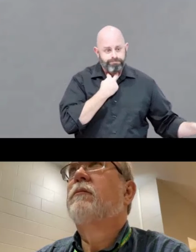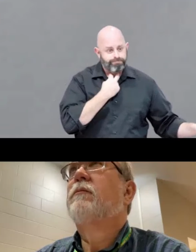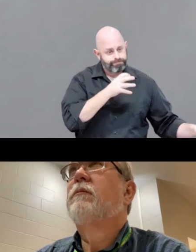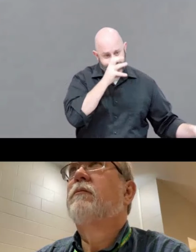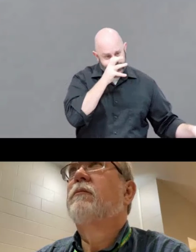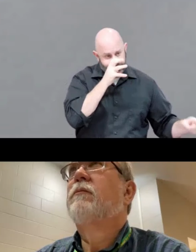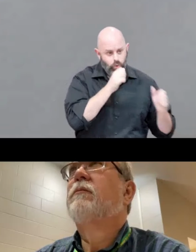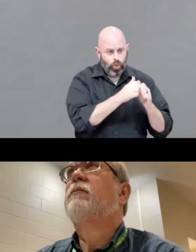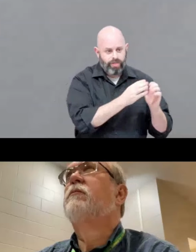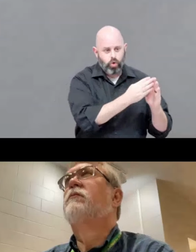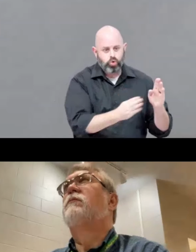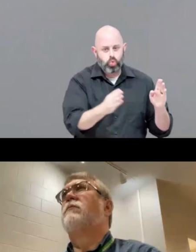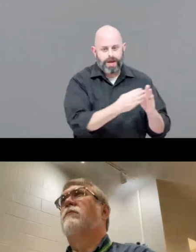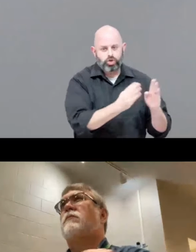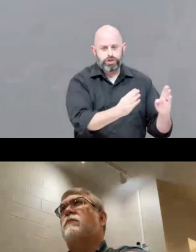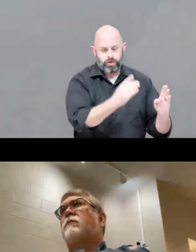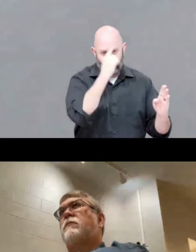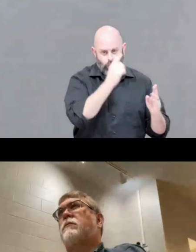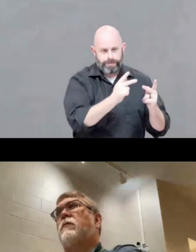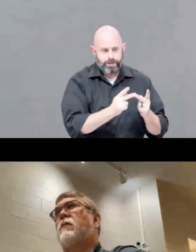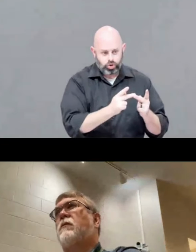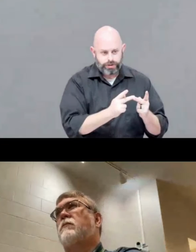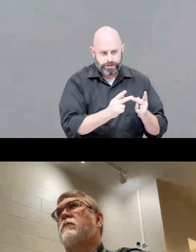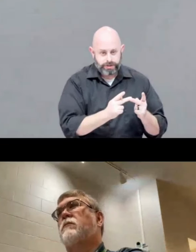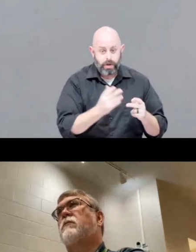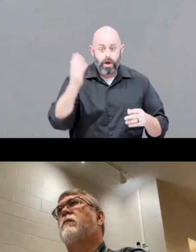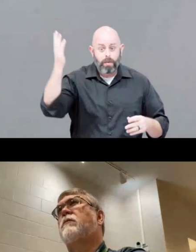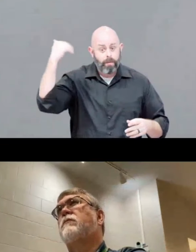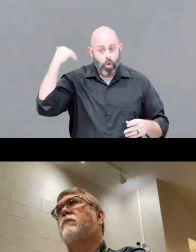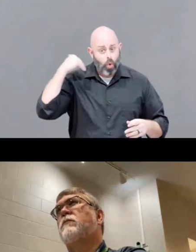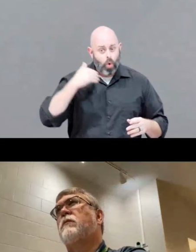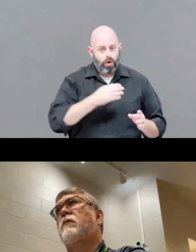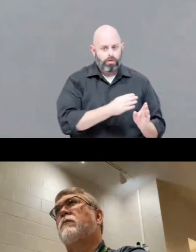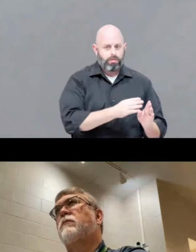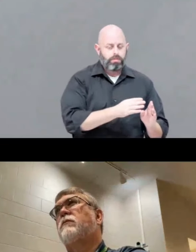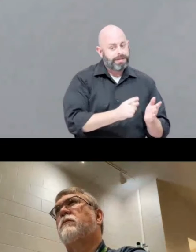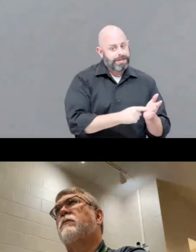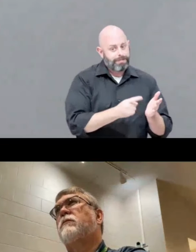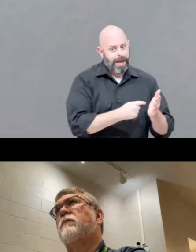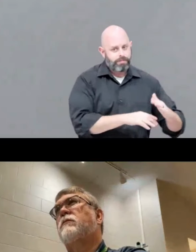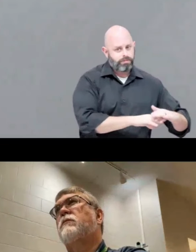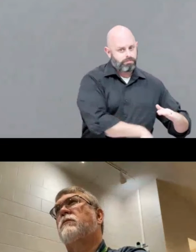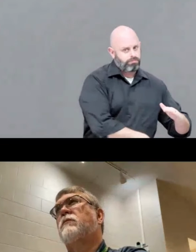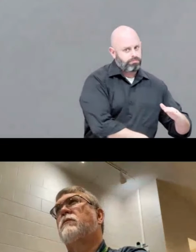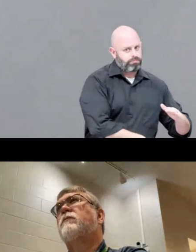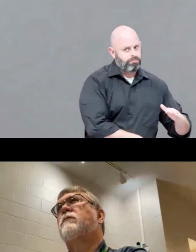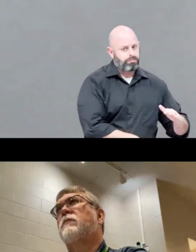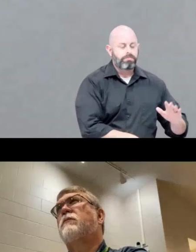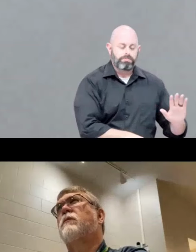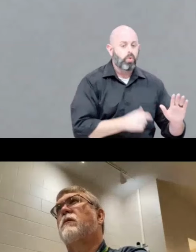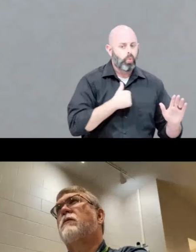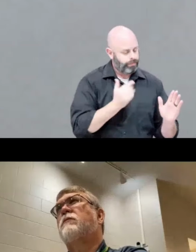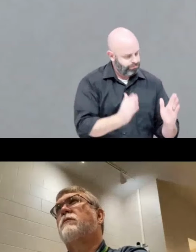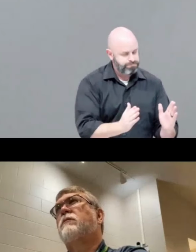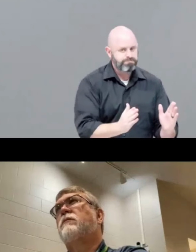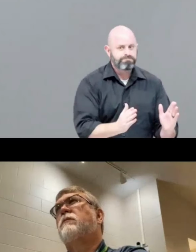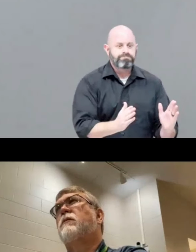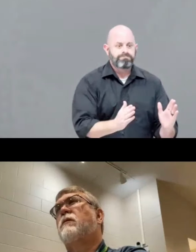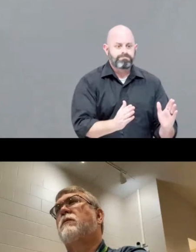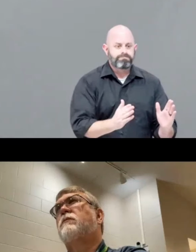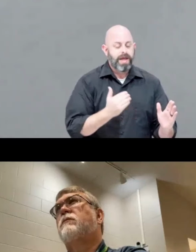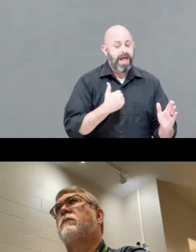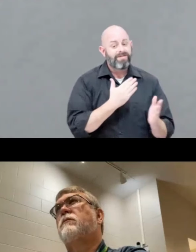for our positions. They weren't always kept to. And so we do have some discrepancies in